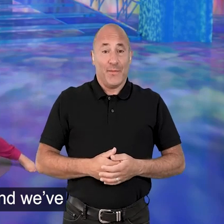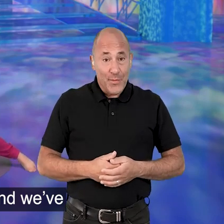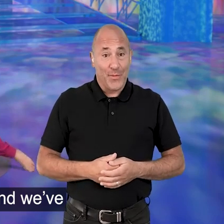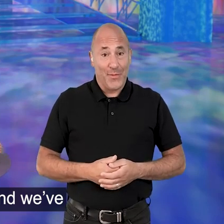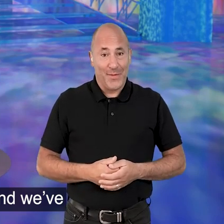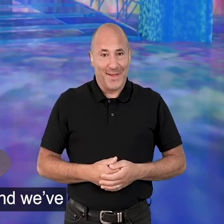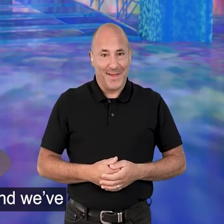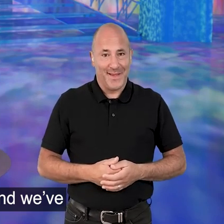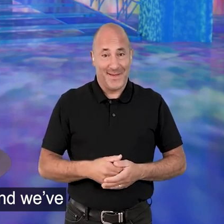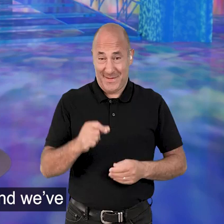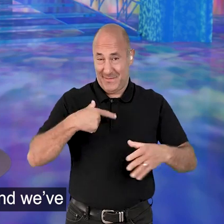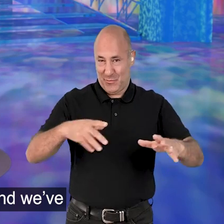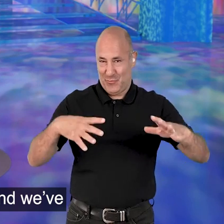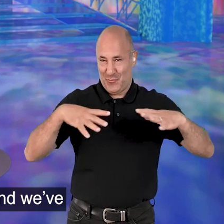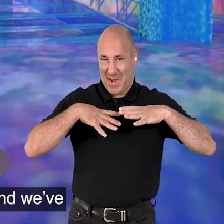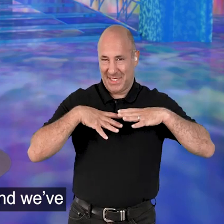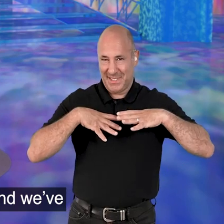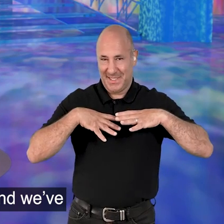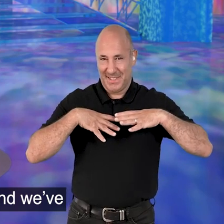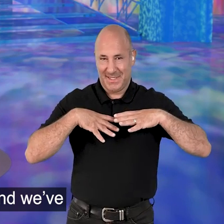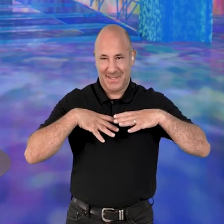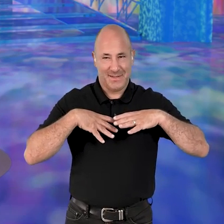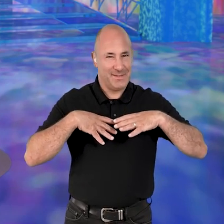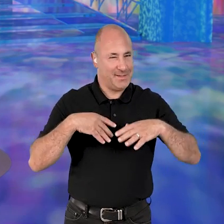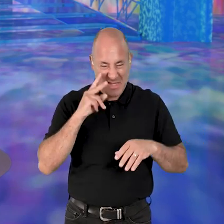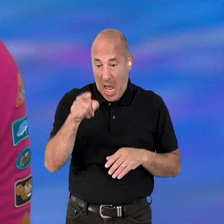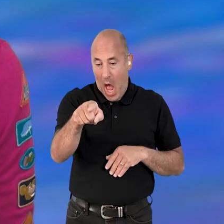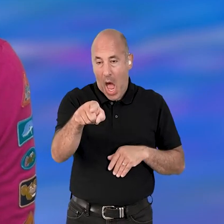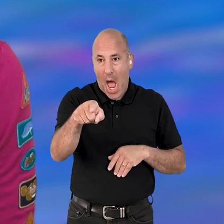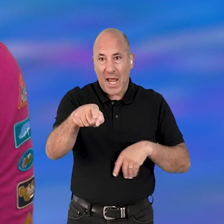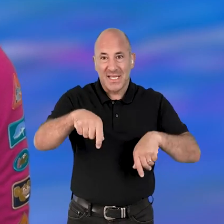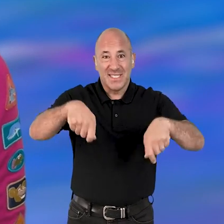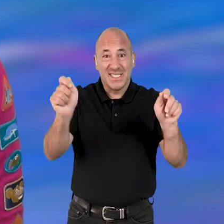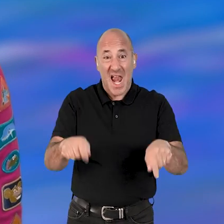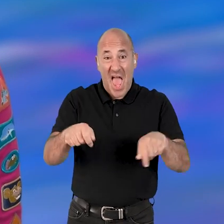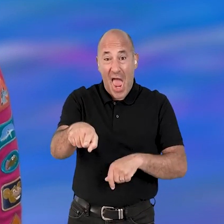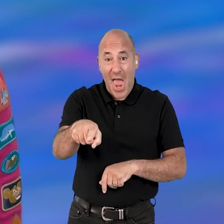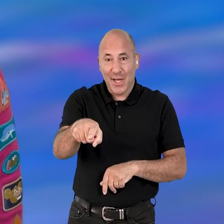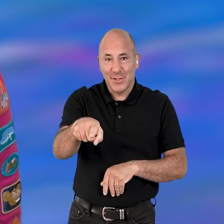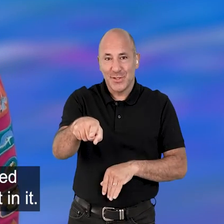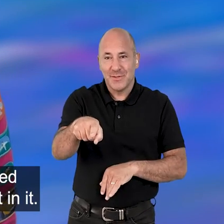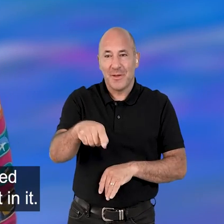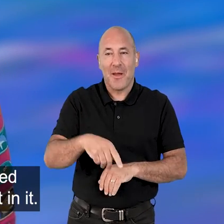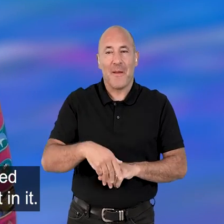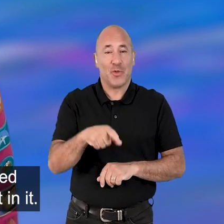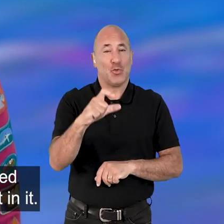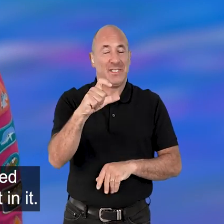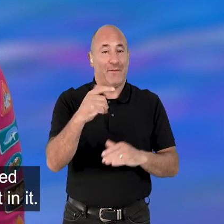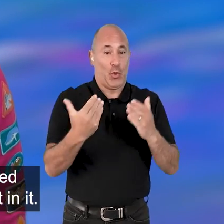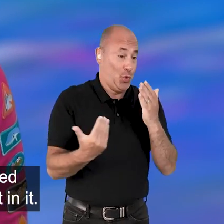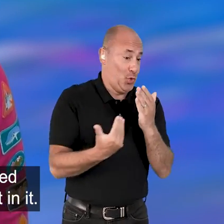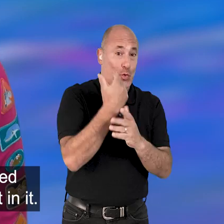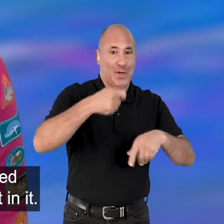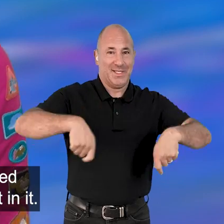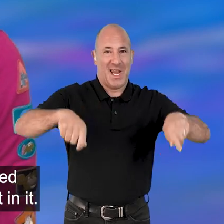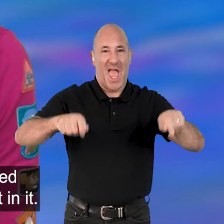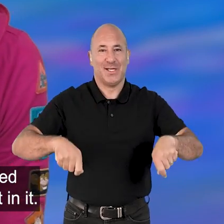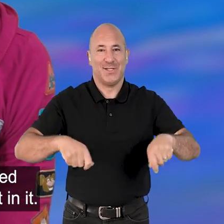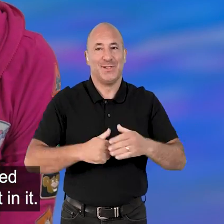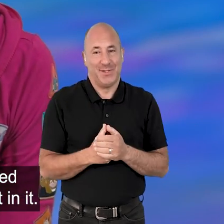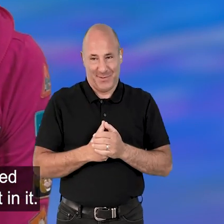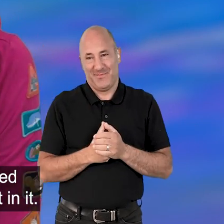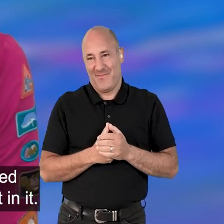Well, we're ready for a little rest, and we've just spied the sled. This is Kristoff's new sled,